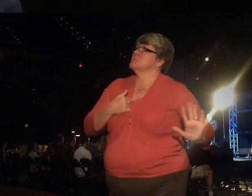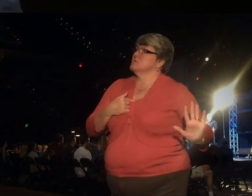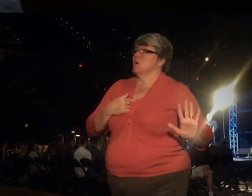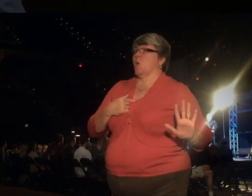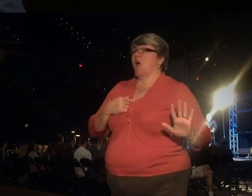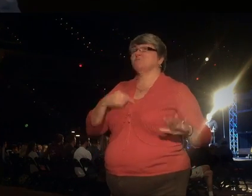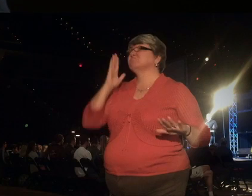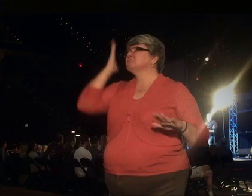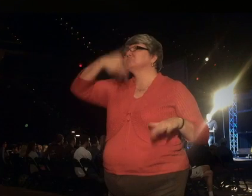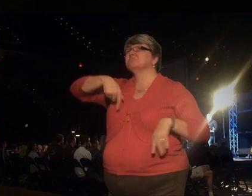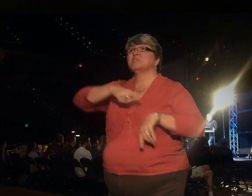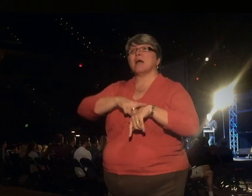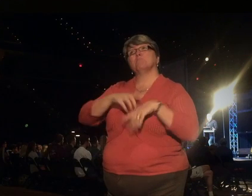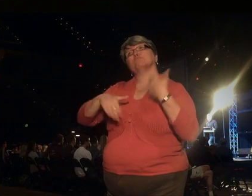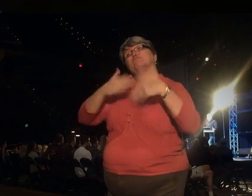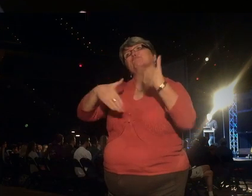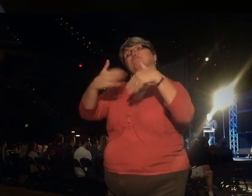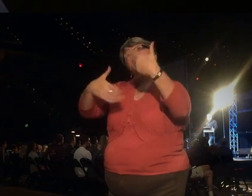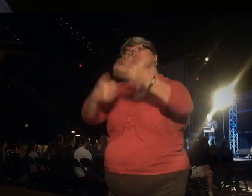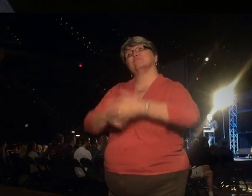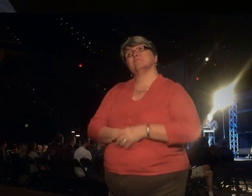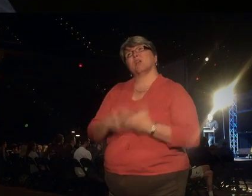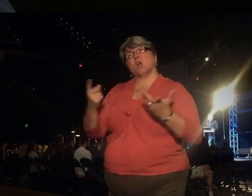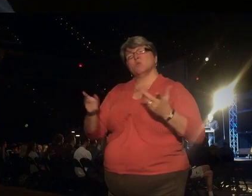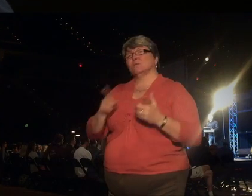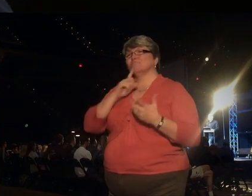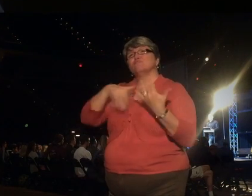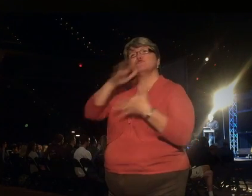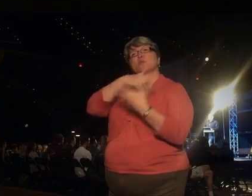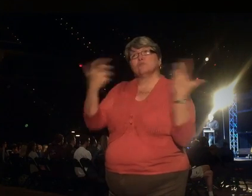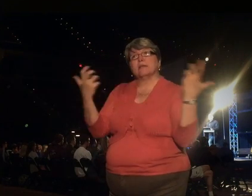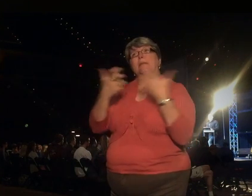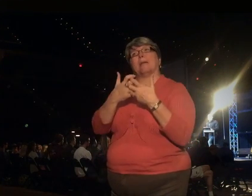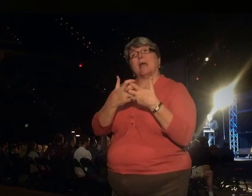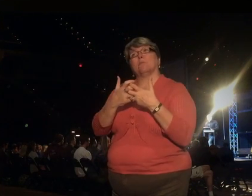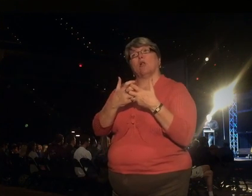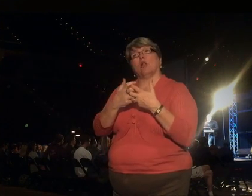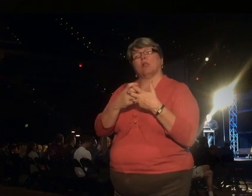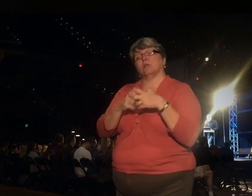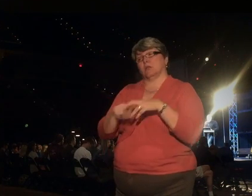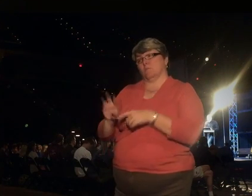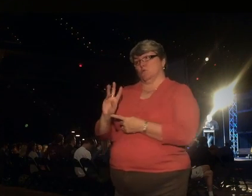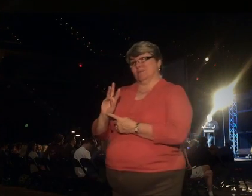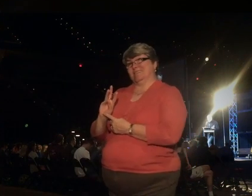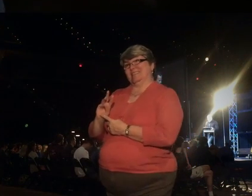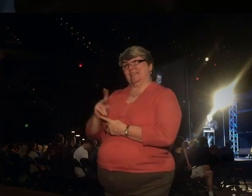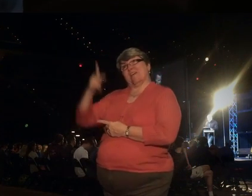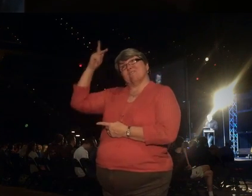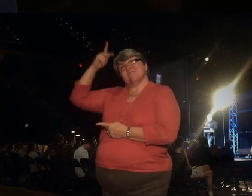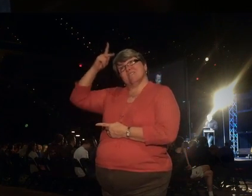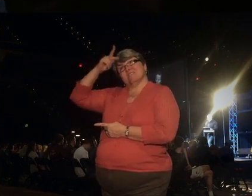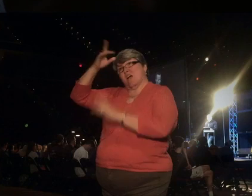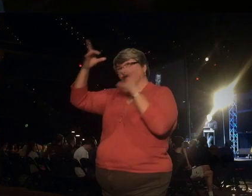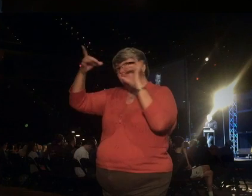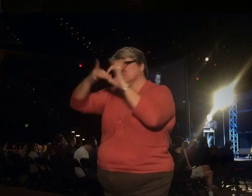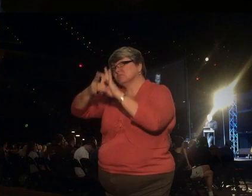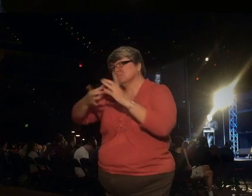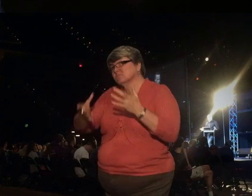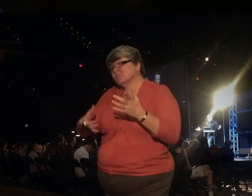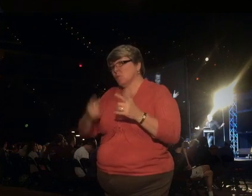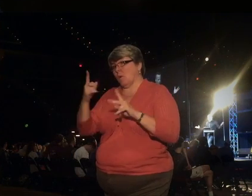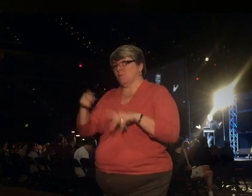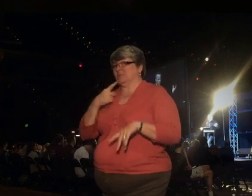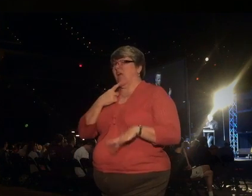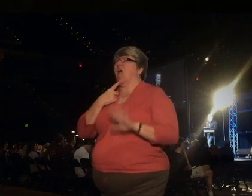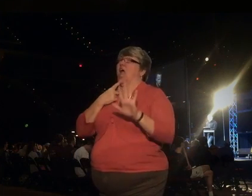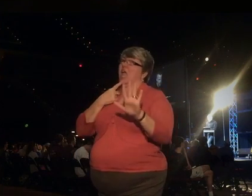by? Are you socially compatible? Number 6 is philosophically. Does one of them say, hey, I remember sitting with a buddy